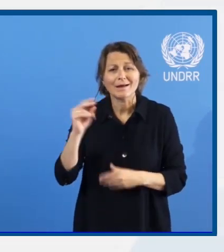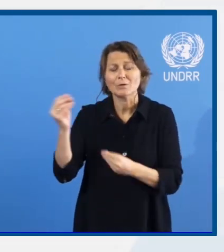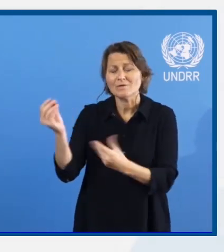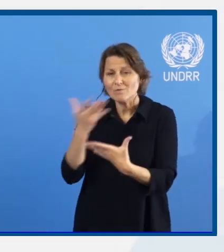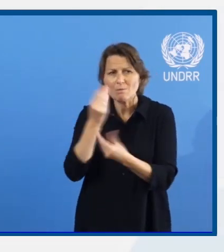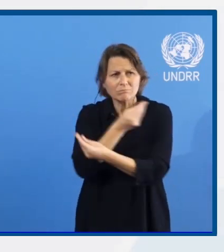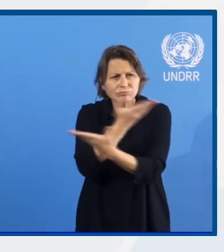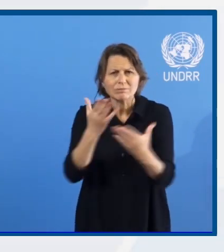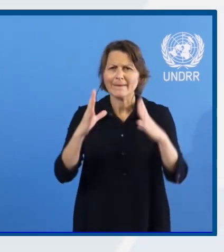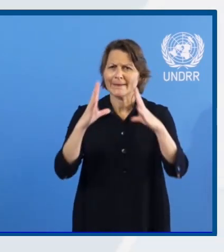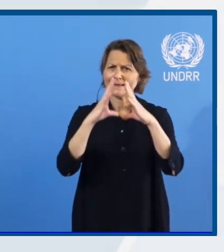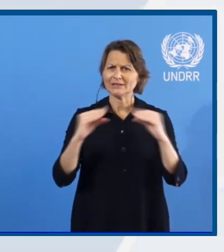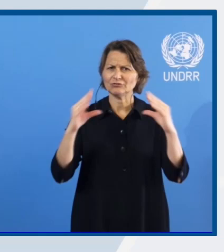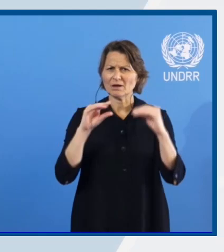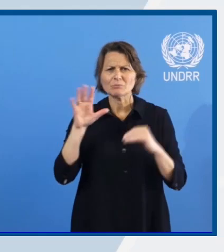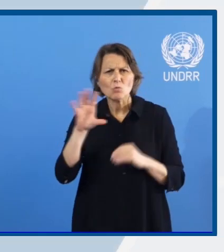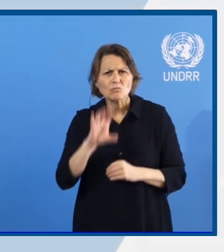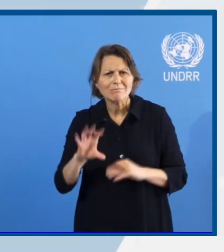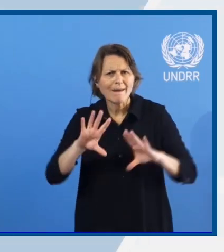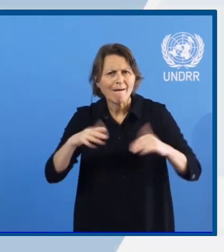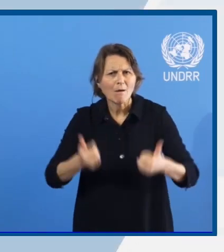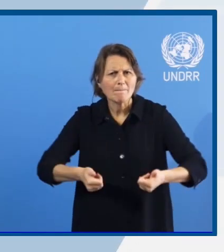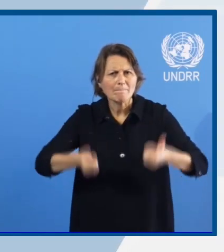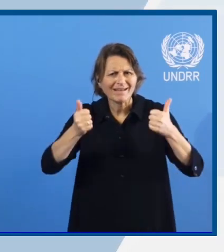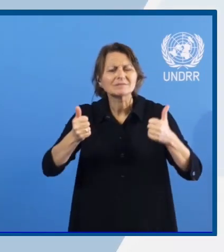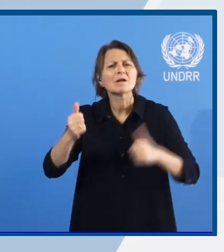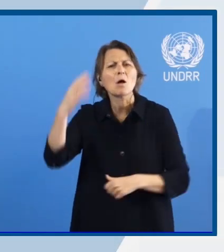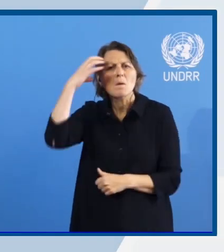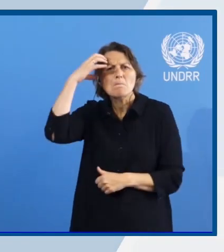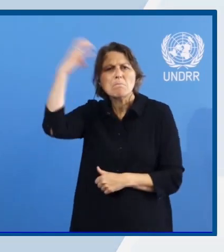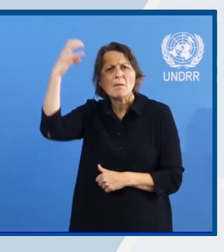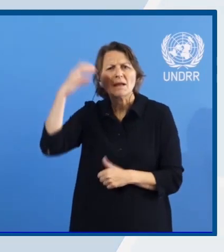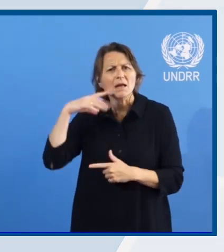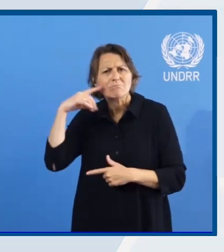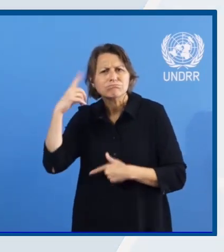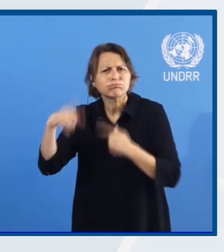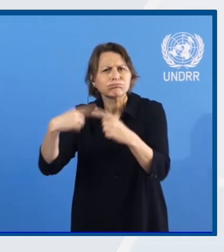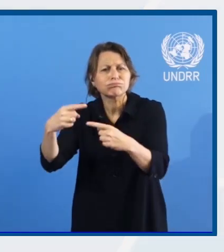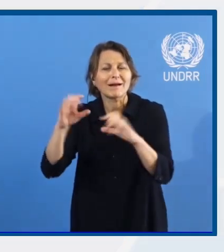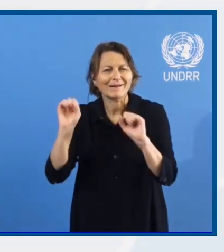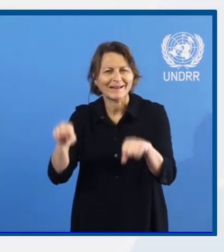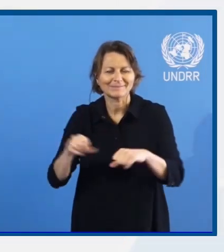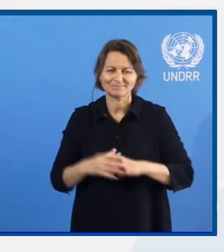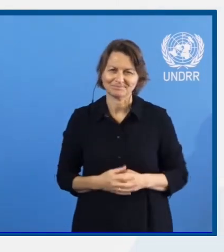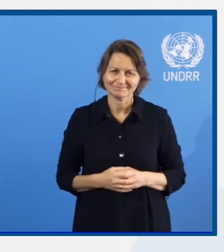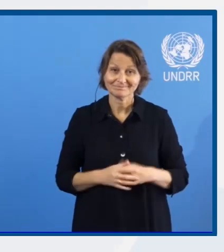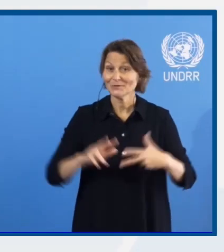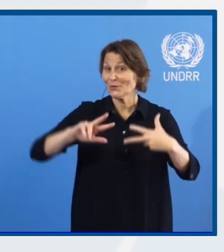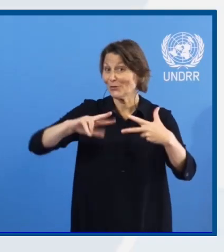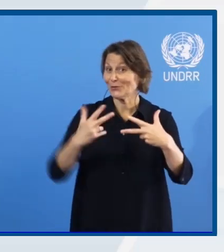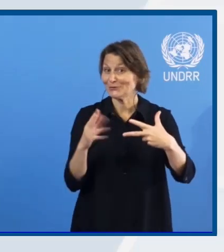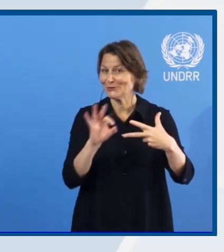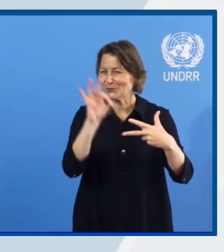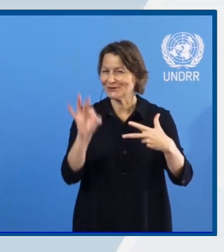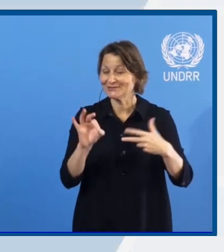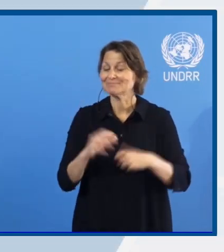its public sector. So we'll now move forward to a third question, and I would like to address this first to you,